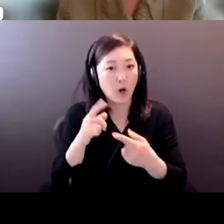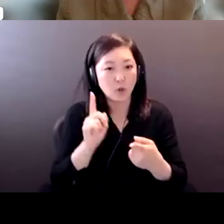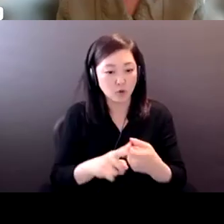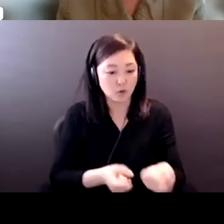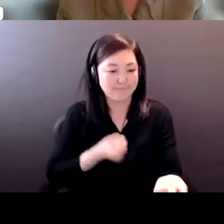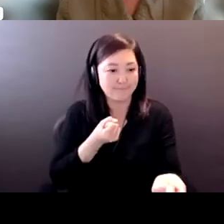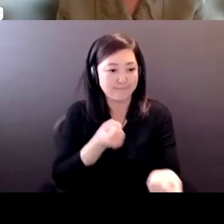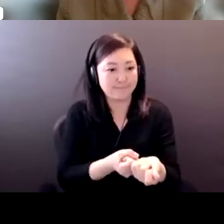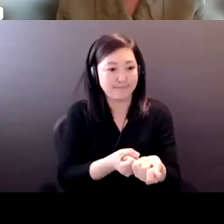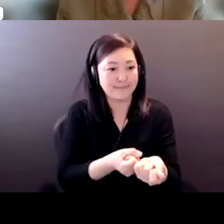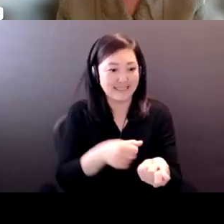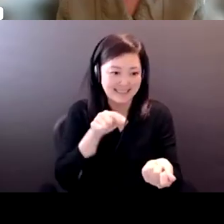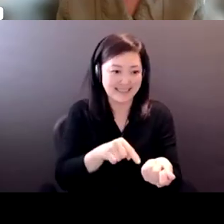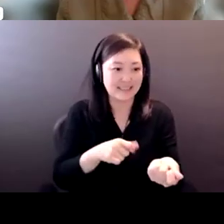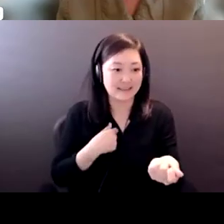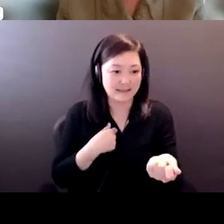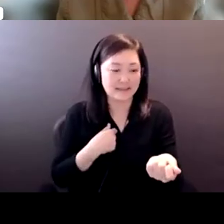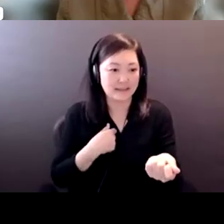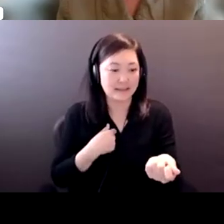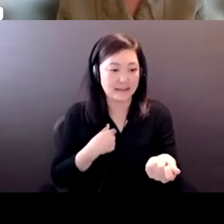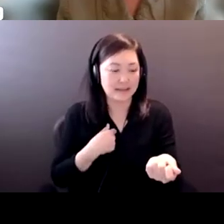that. I think it works.